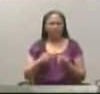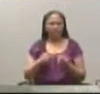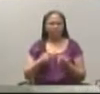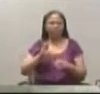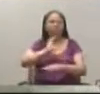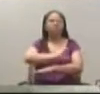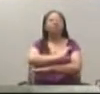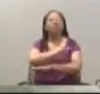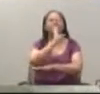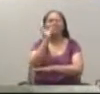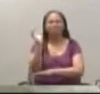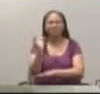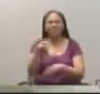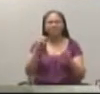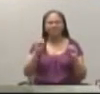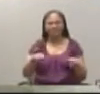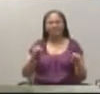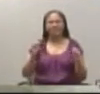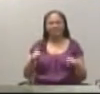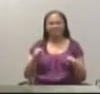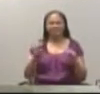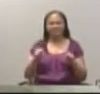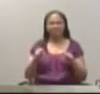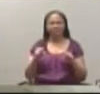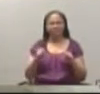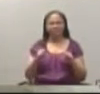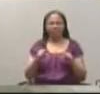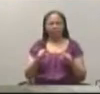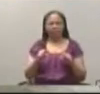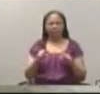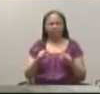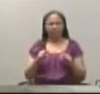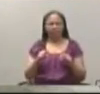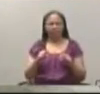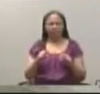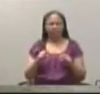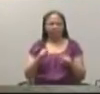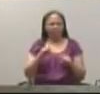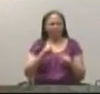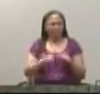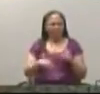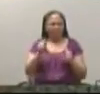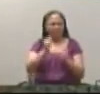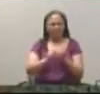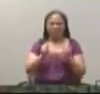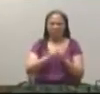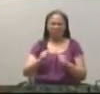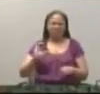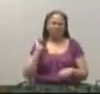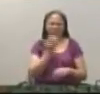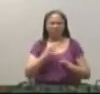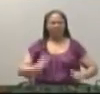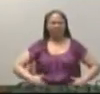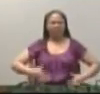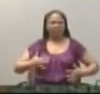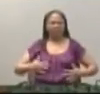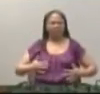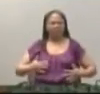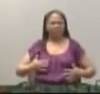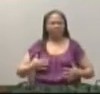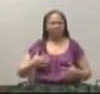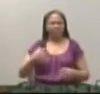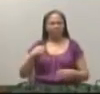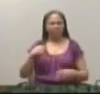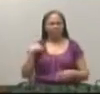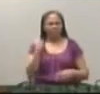Christmas. Christmas. But in our hectic day, in our everyday life, we're running here,